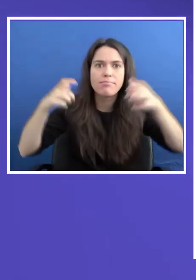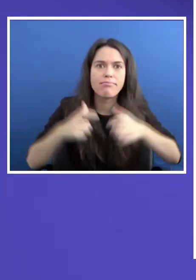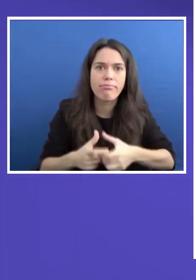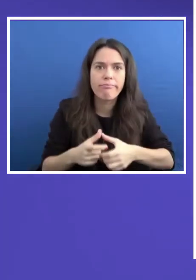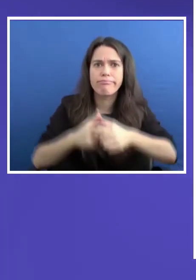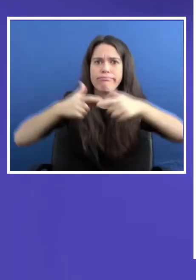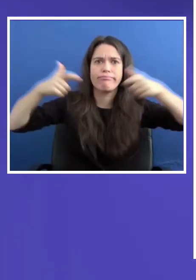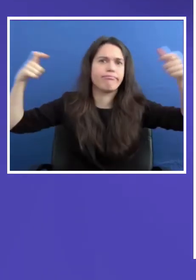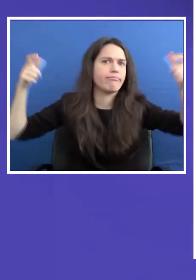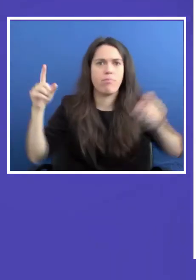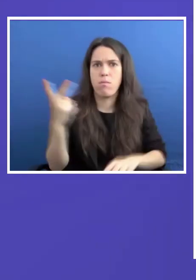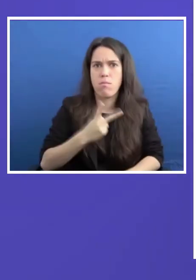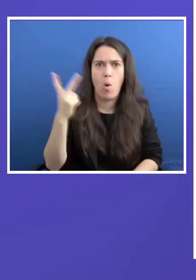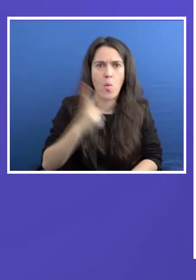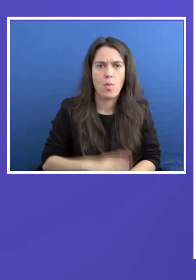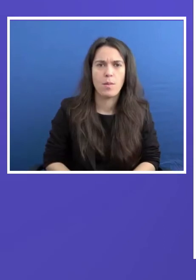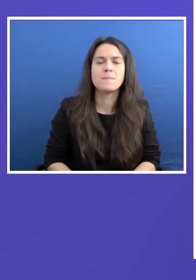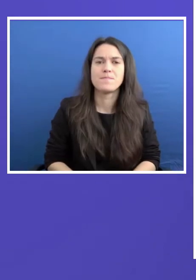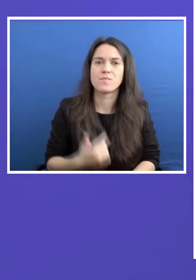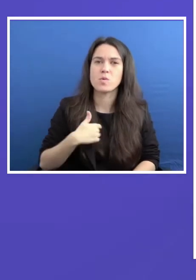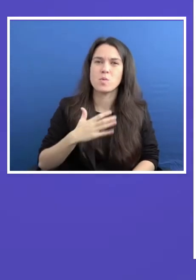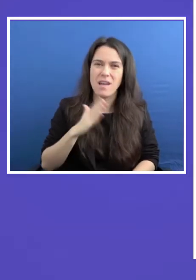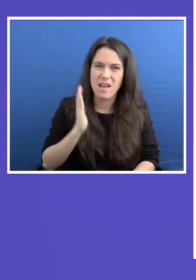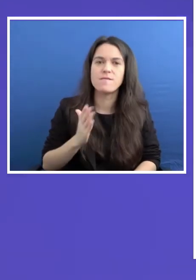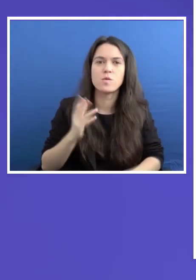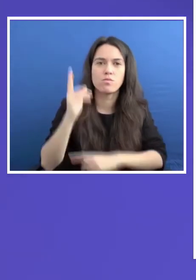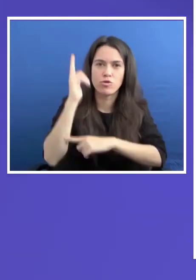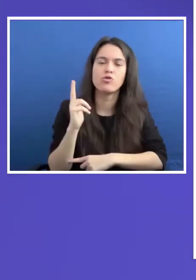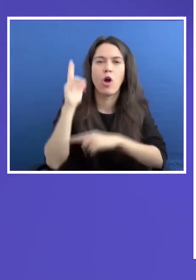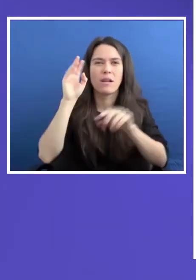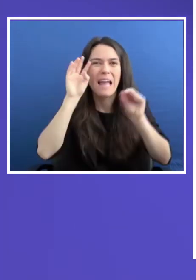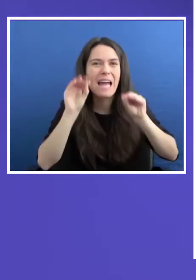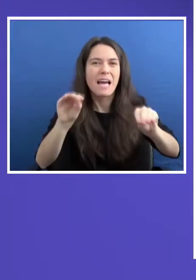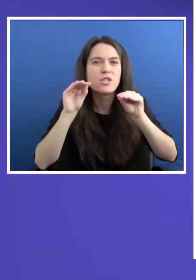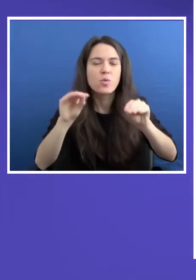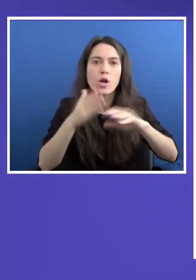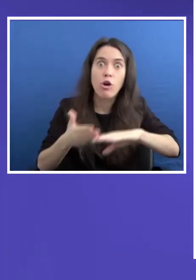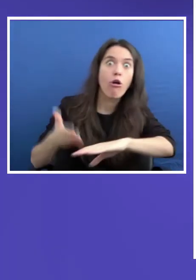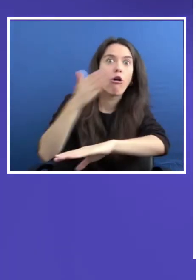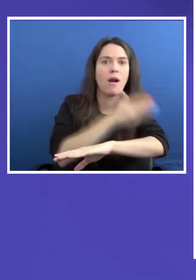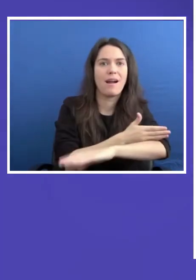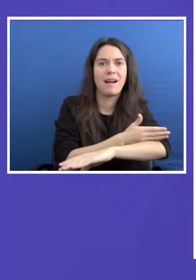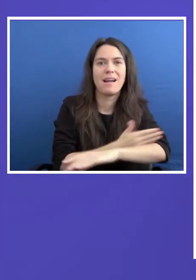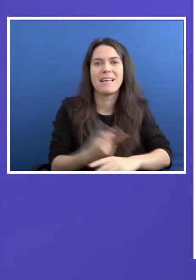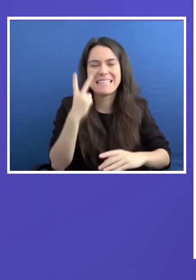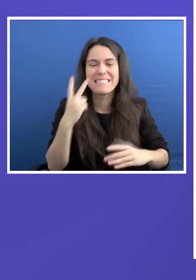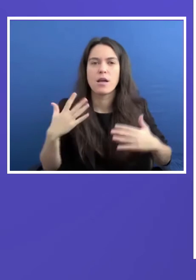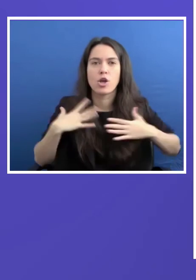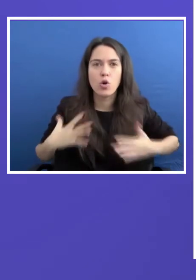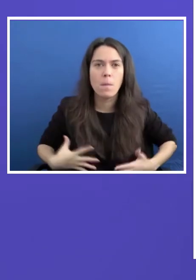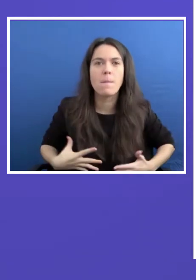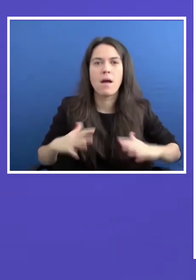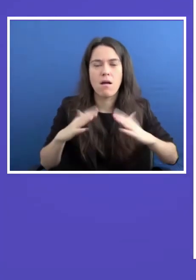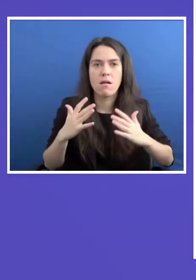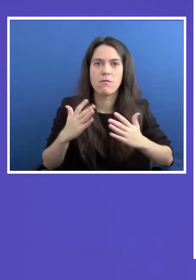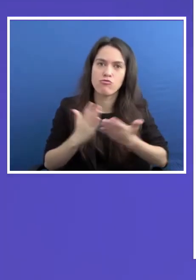necessity to start the education from an early age about the diversity, about the human rights, the gender stereotypes,